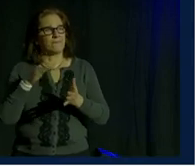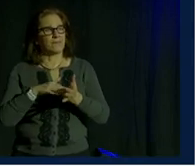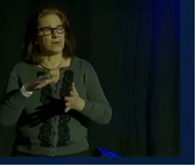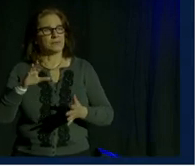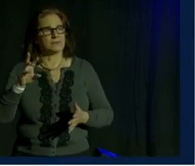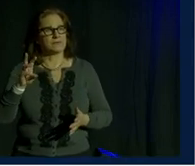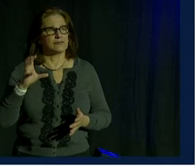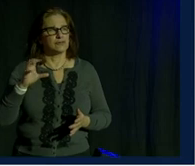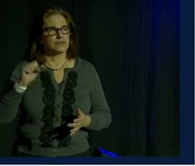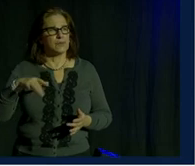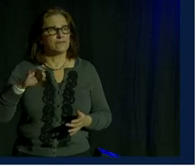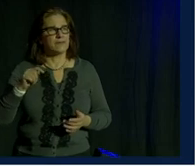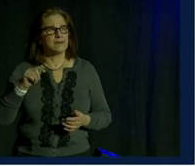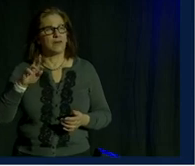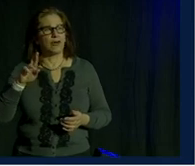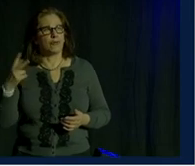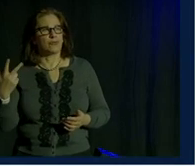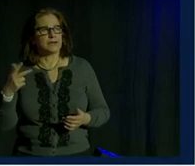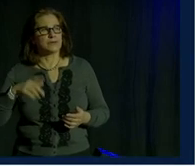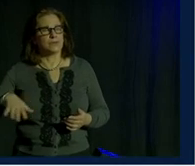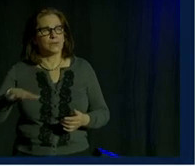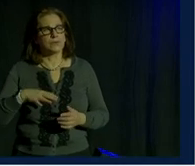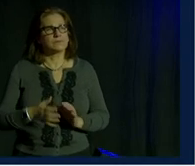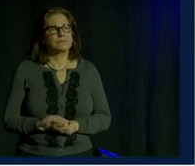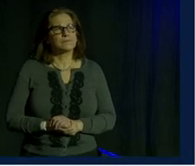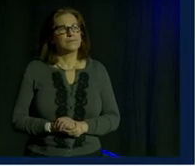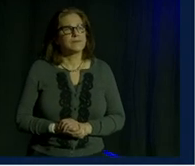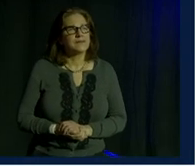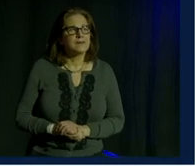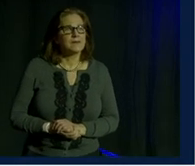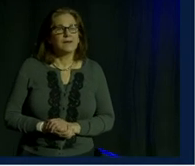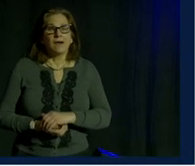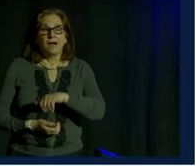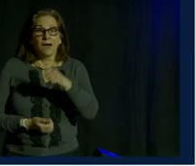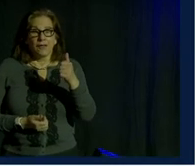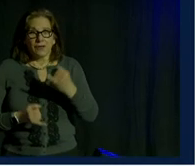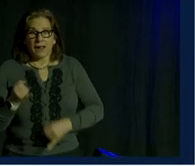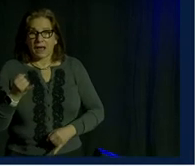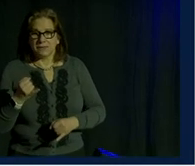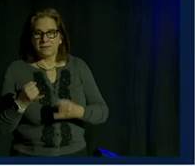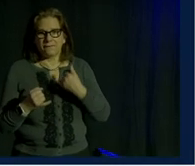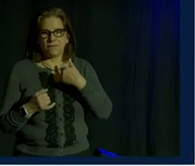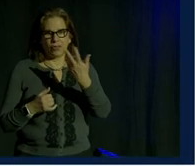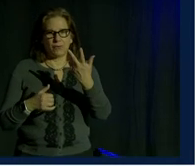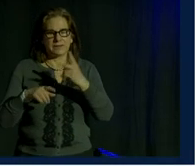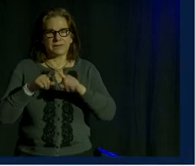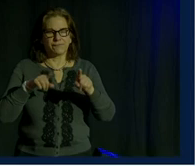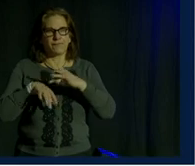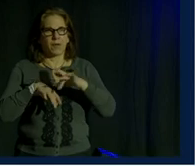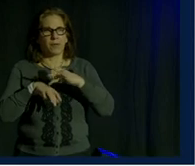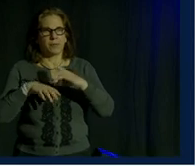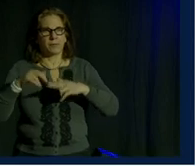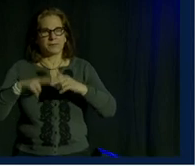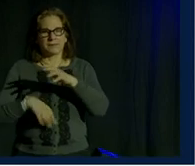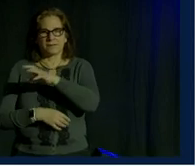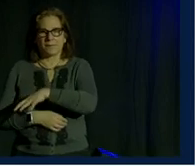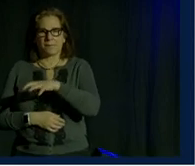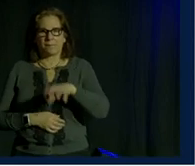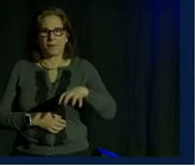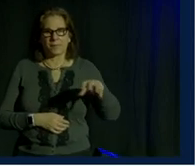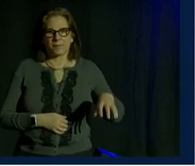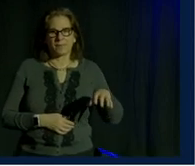Congress Heights neighborhood. And finally, we have 3 vacant buildings at